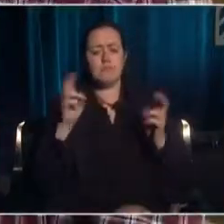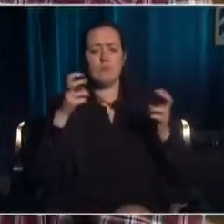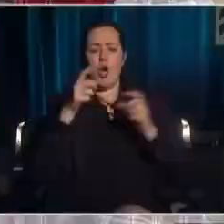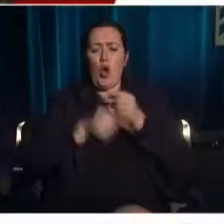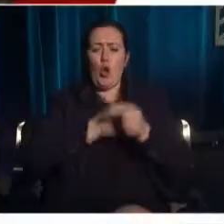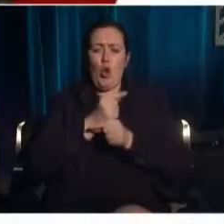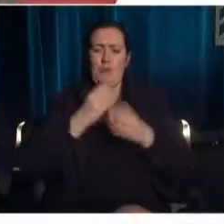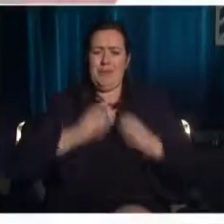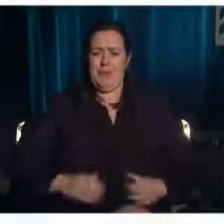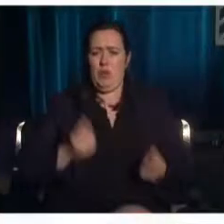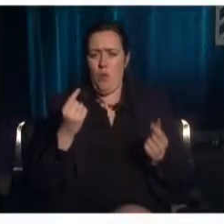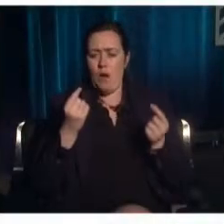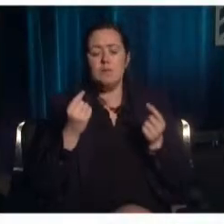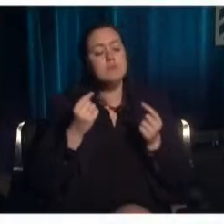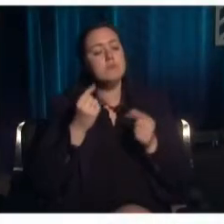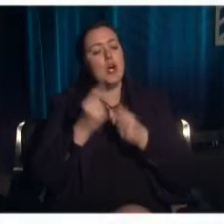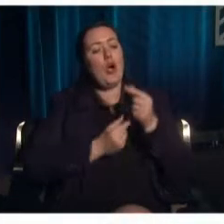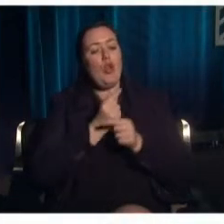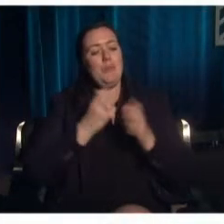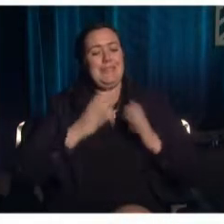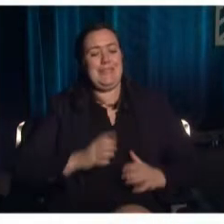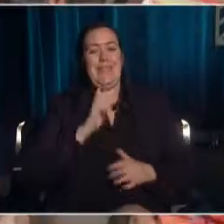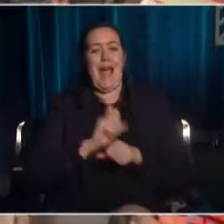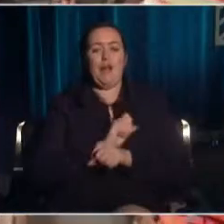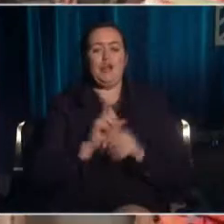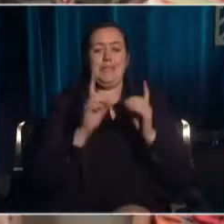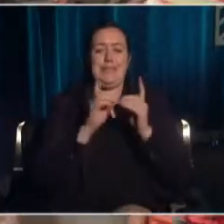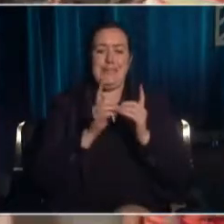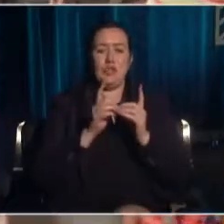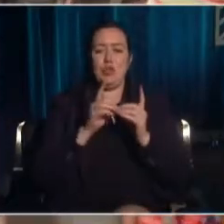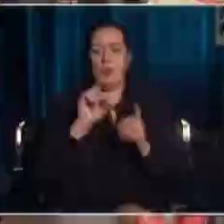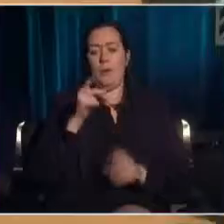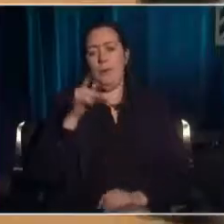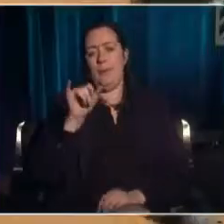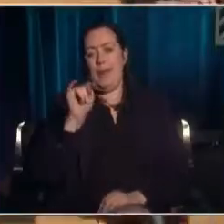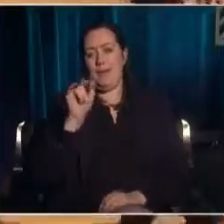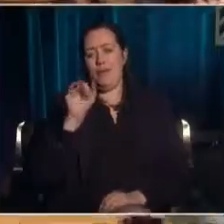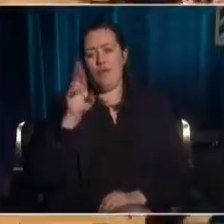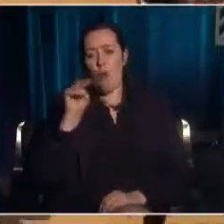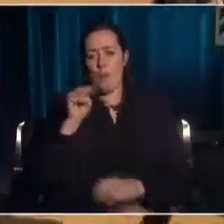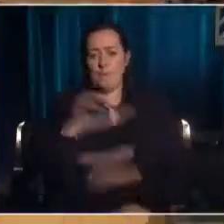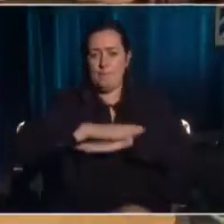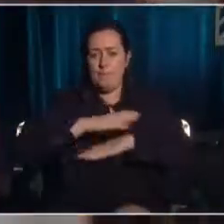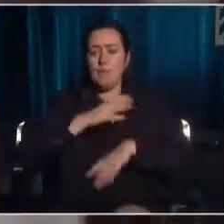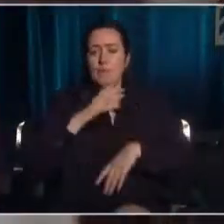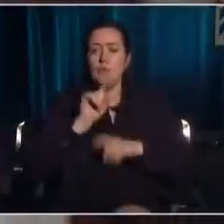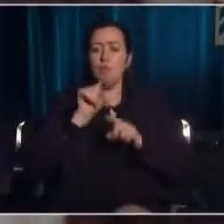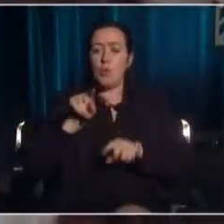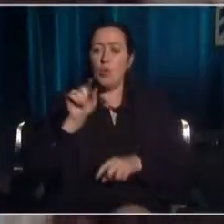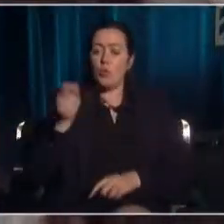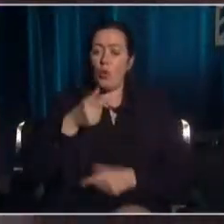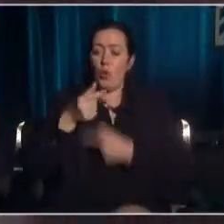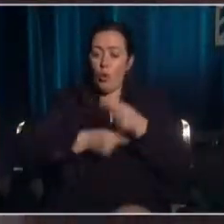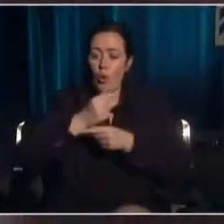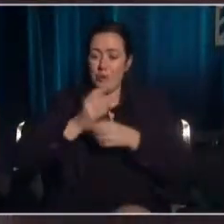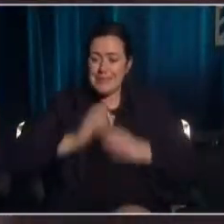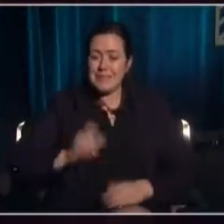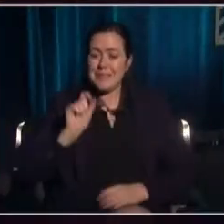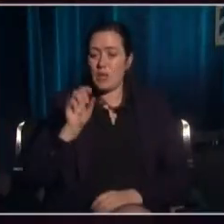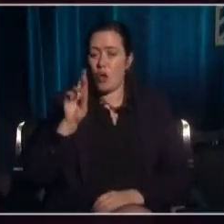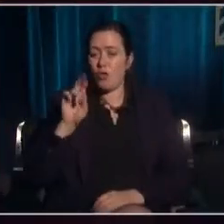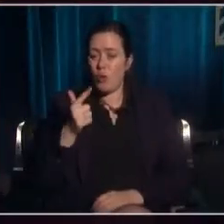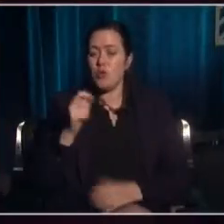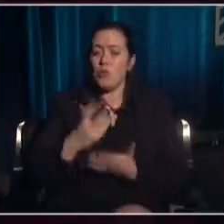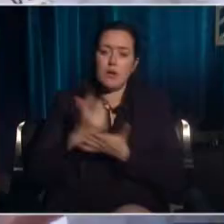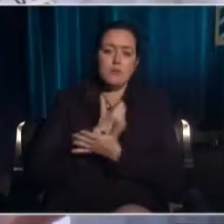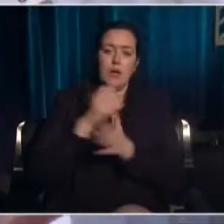is actually a digital platform. You go to globalcitizen.org and you start taking action in support of issues that you care about. You can take action on some of the greatest